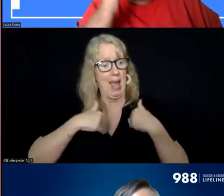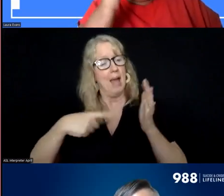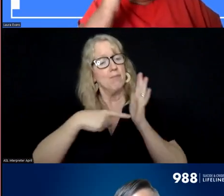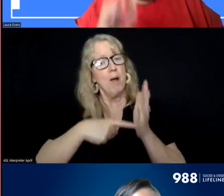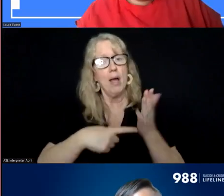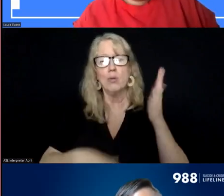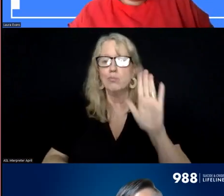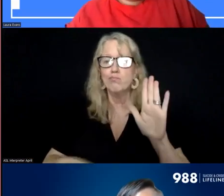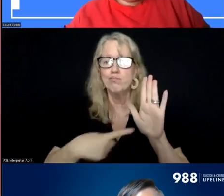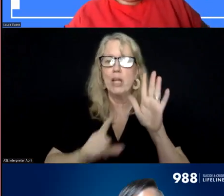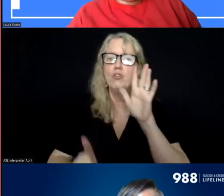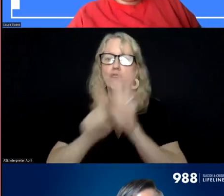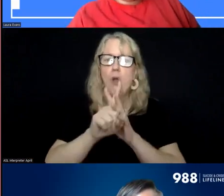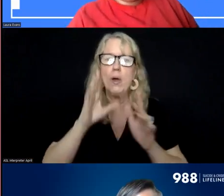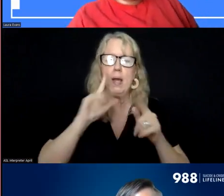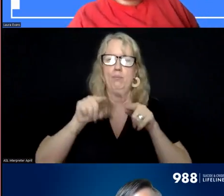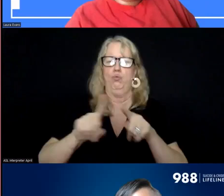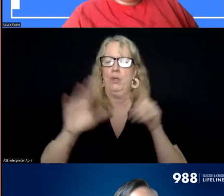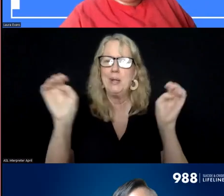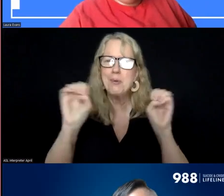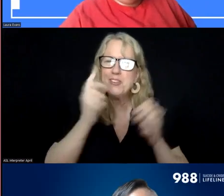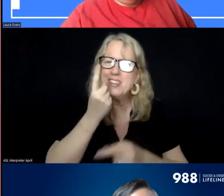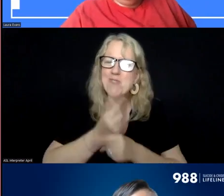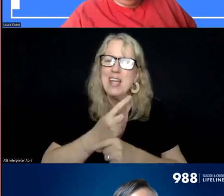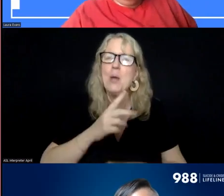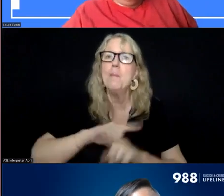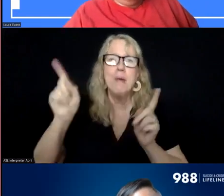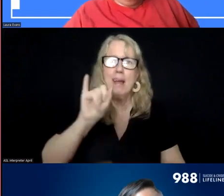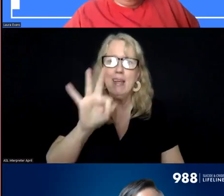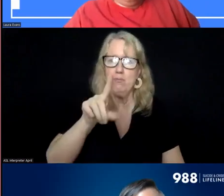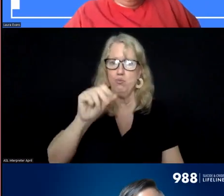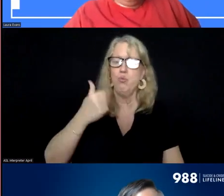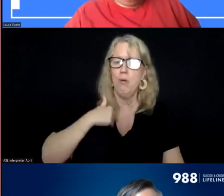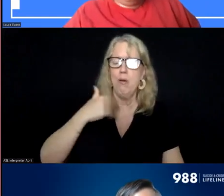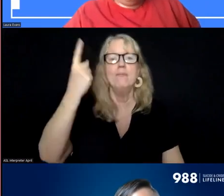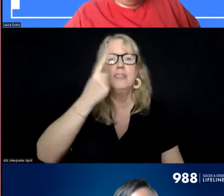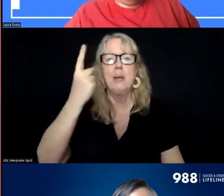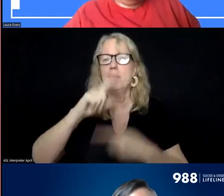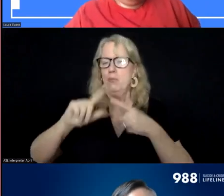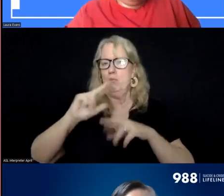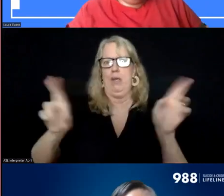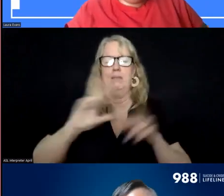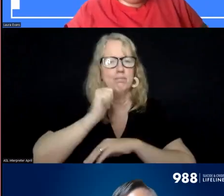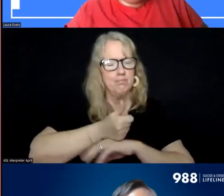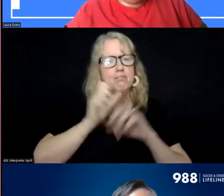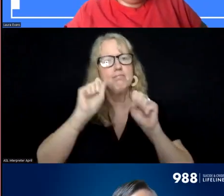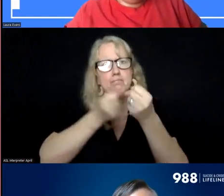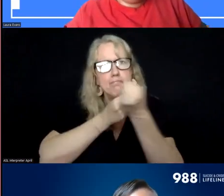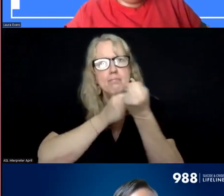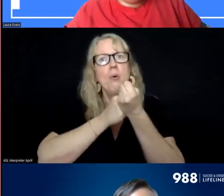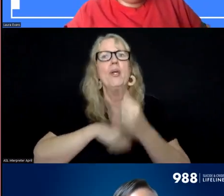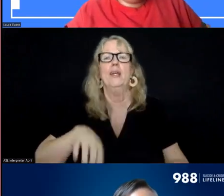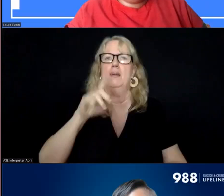only show up because you're having an emergency, right? But if you do, we have something in place now where we can be supportive. You can